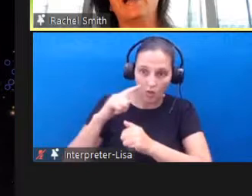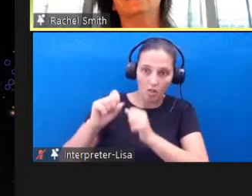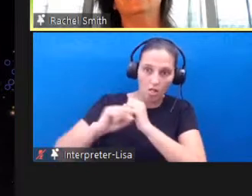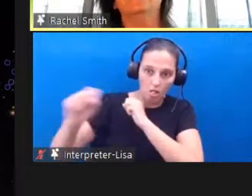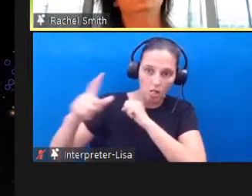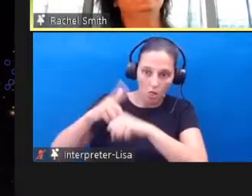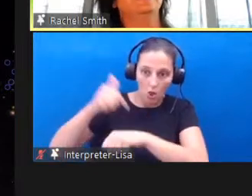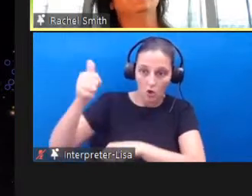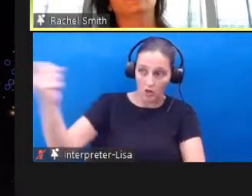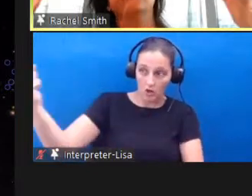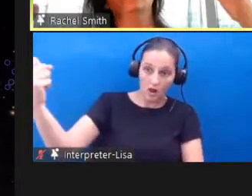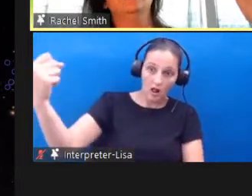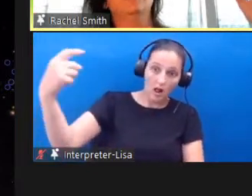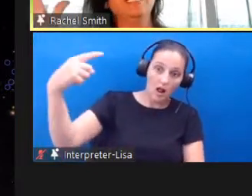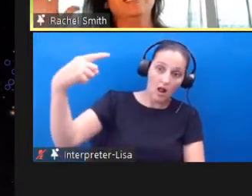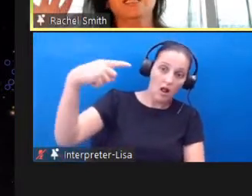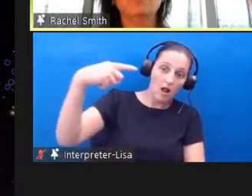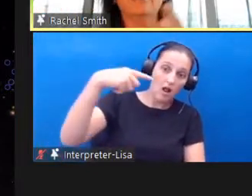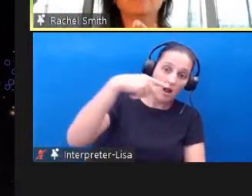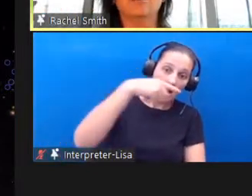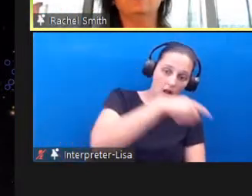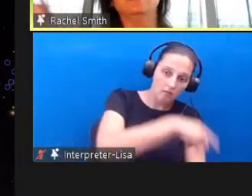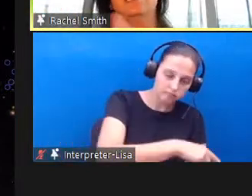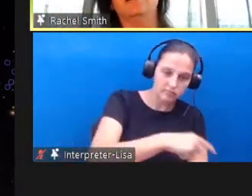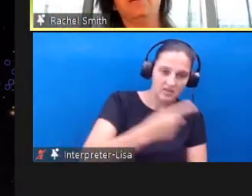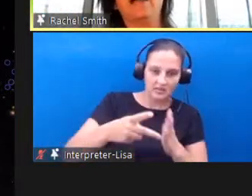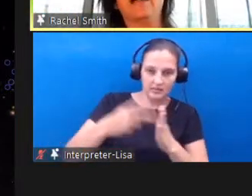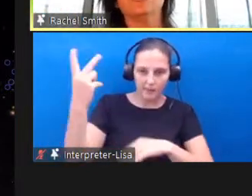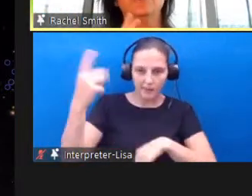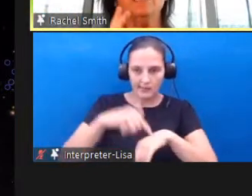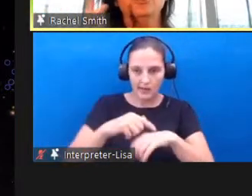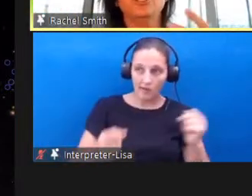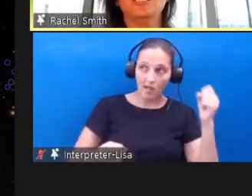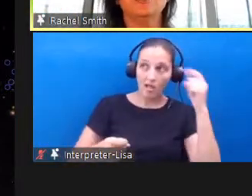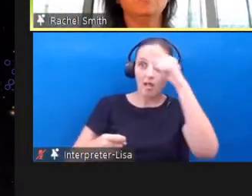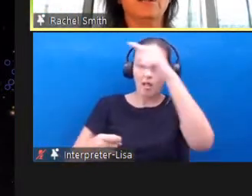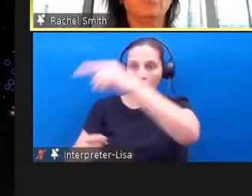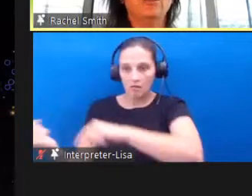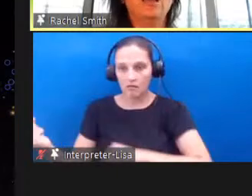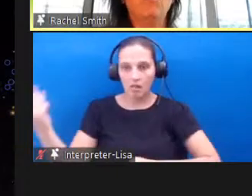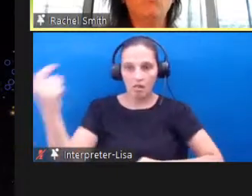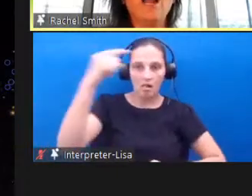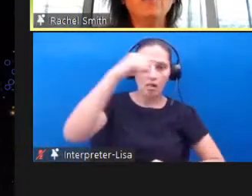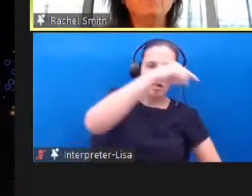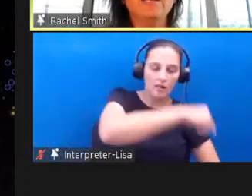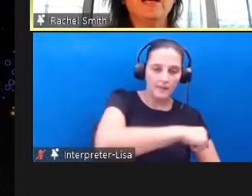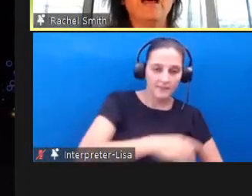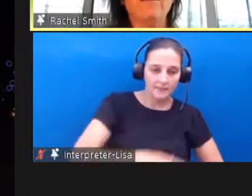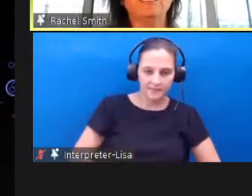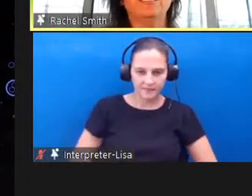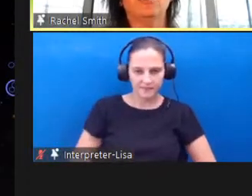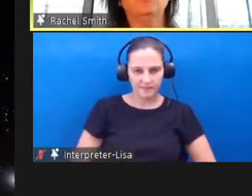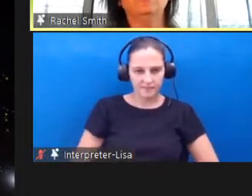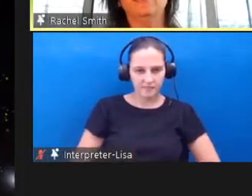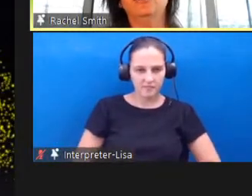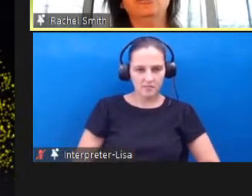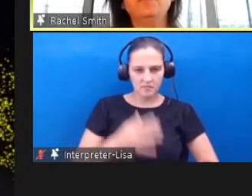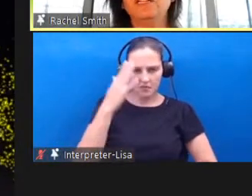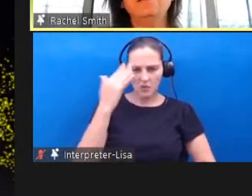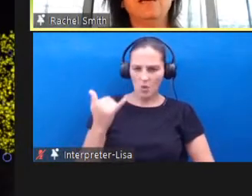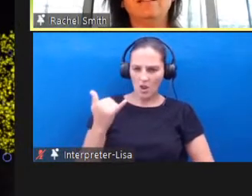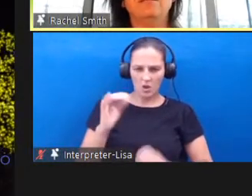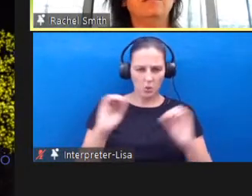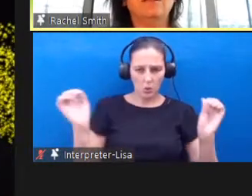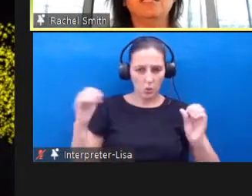signal back, it would take double that time to get it back. So we have to just think about why we might not have a signal. It